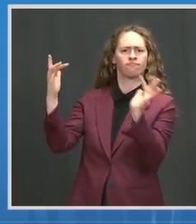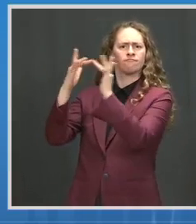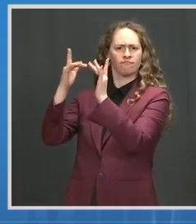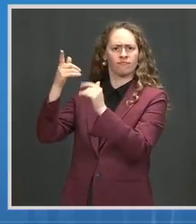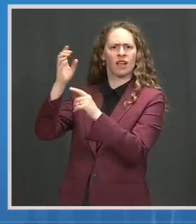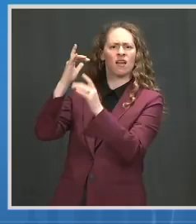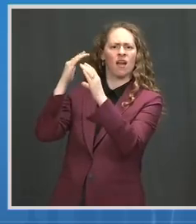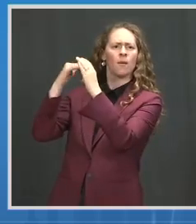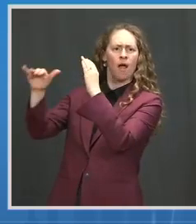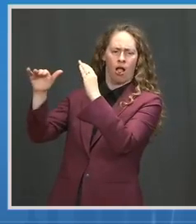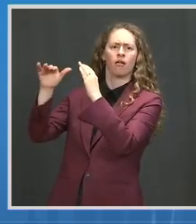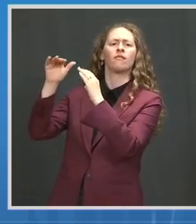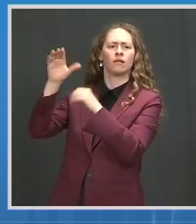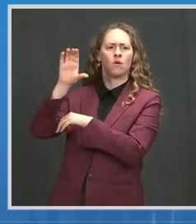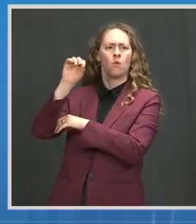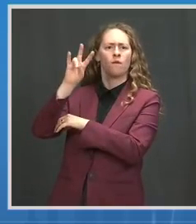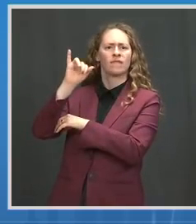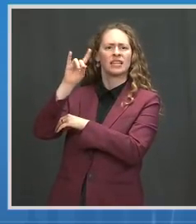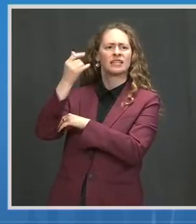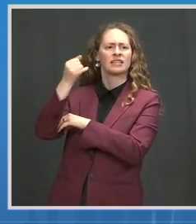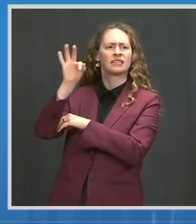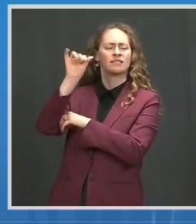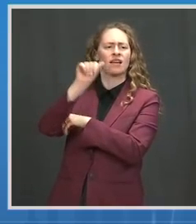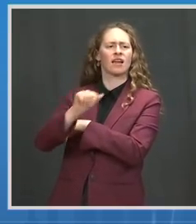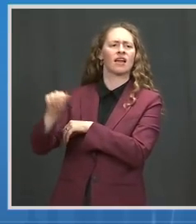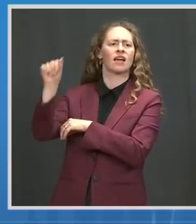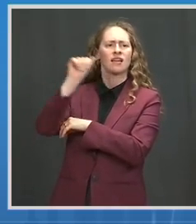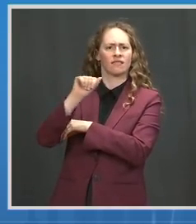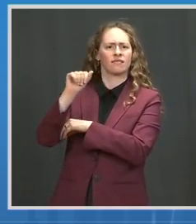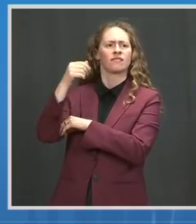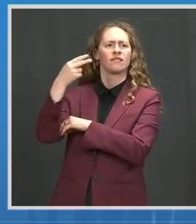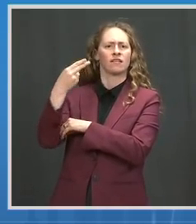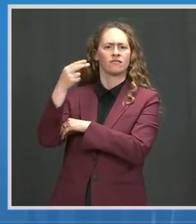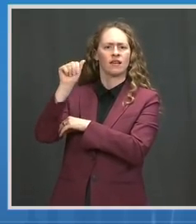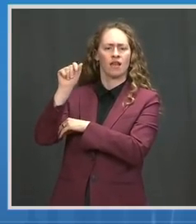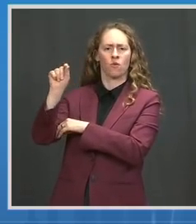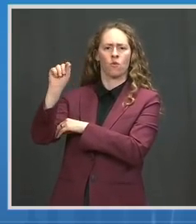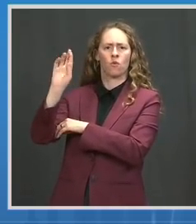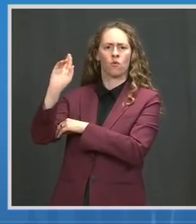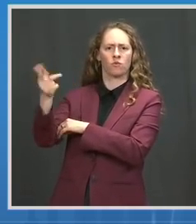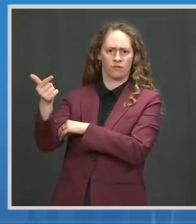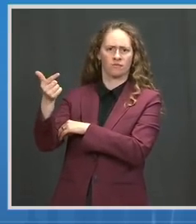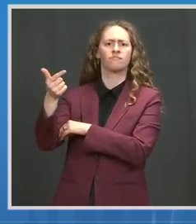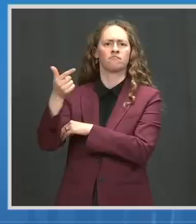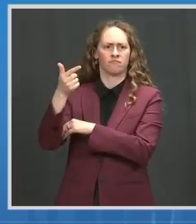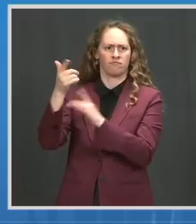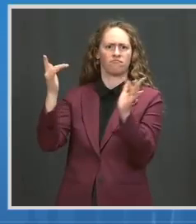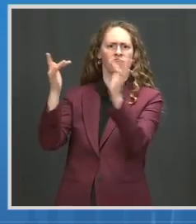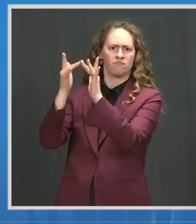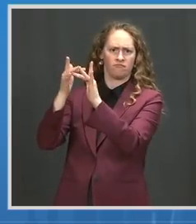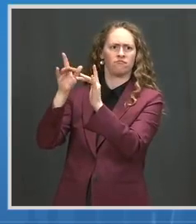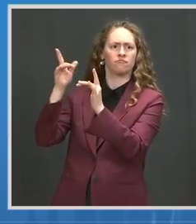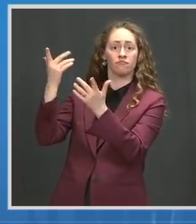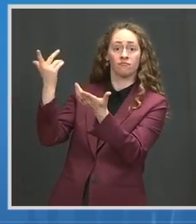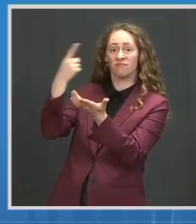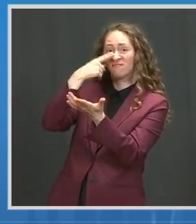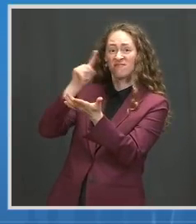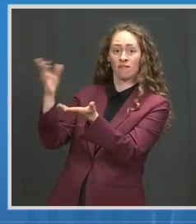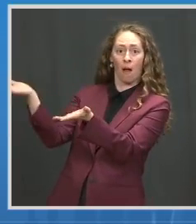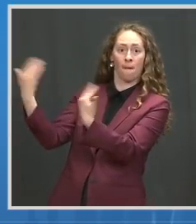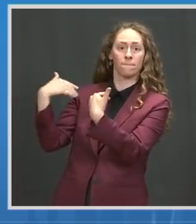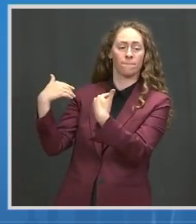covid19@aha.org, and your business will be connected with a local provider who can work with you to host an on-site pop-up